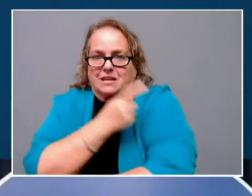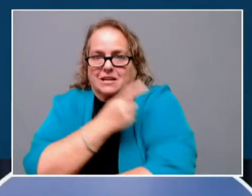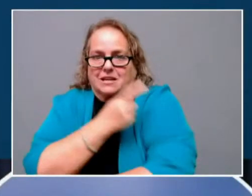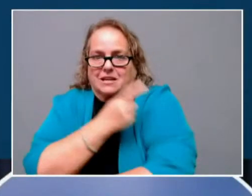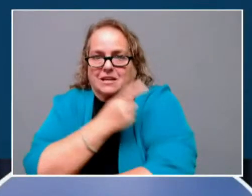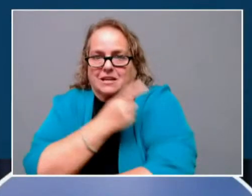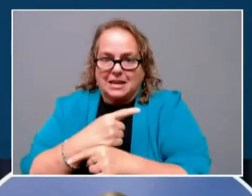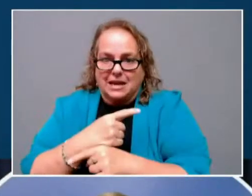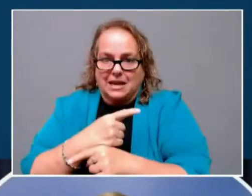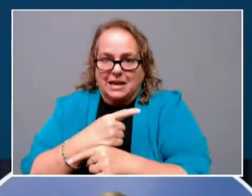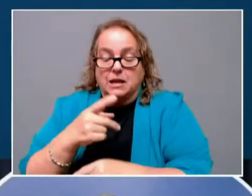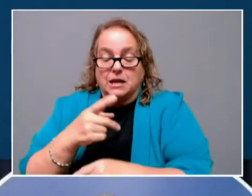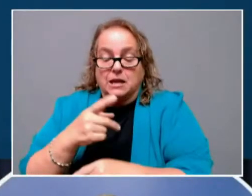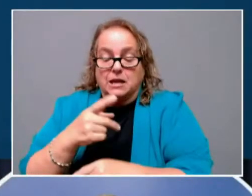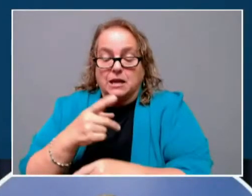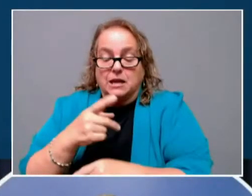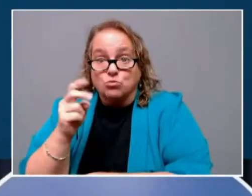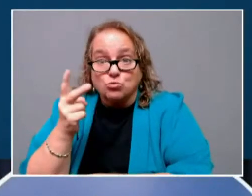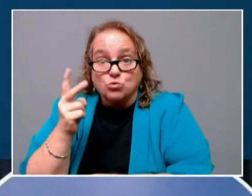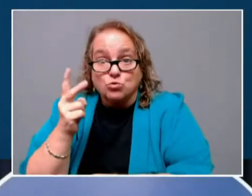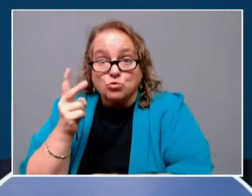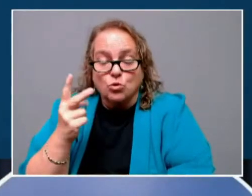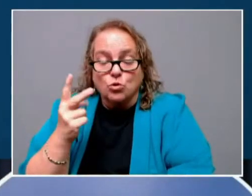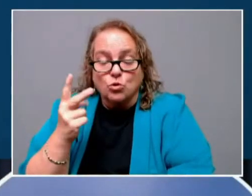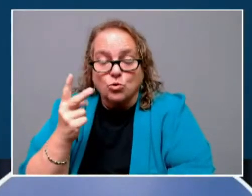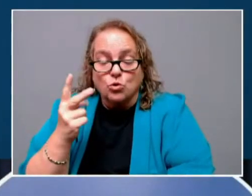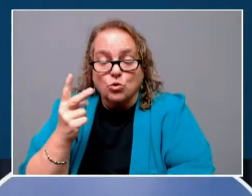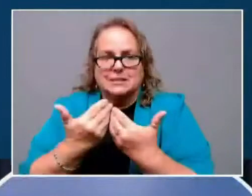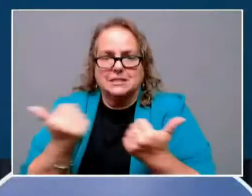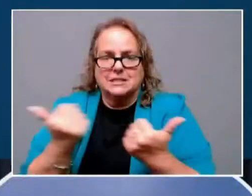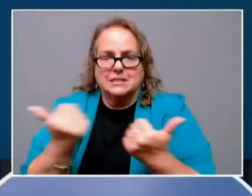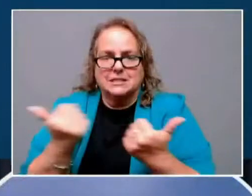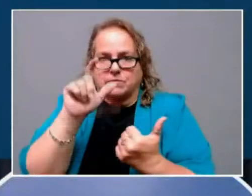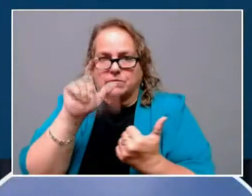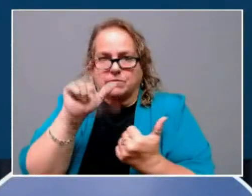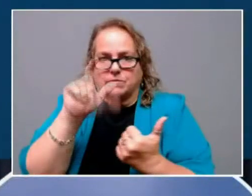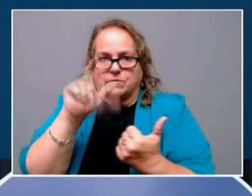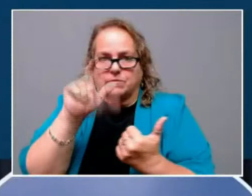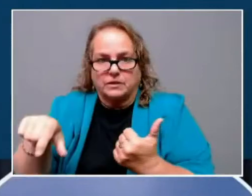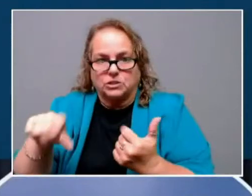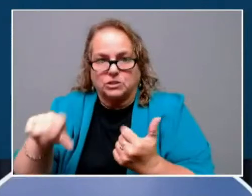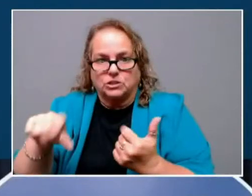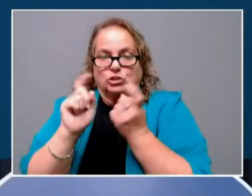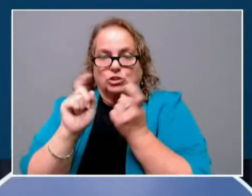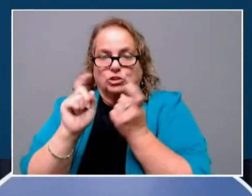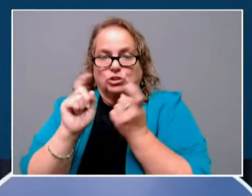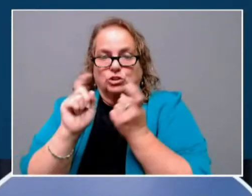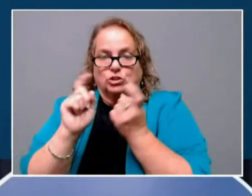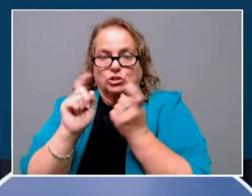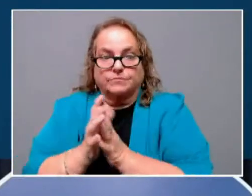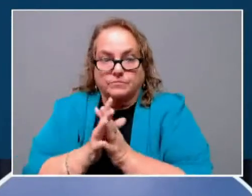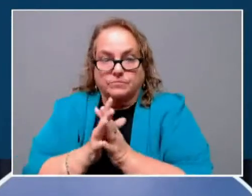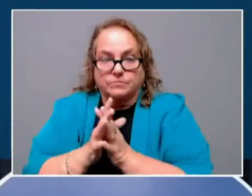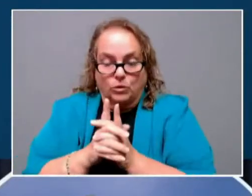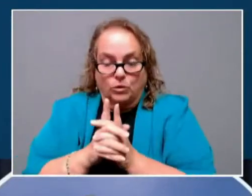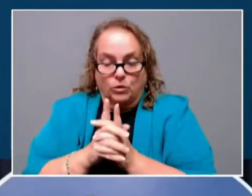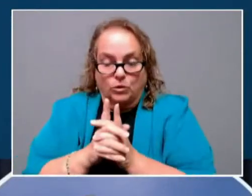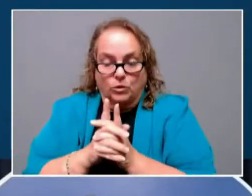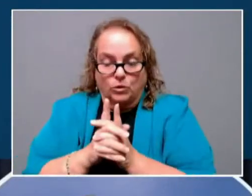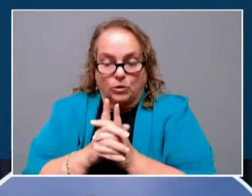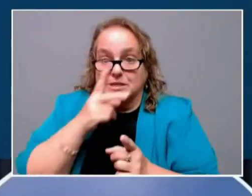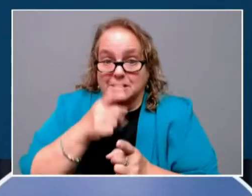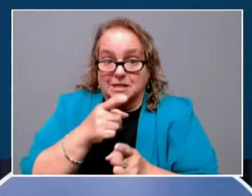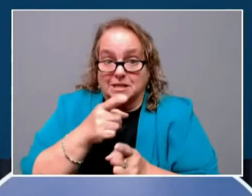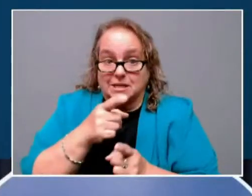2 has 3 separate things that are changing. Can you go to the next one? Okay. So this is